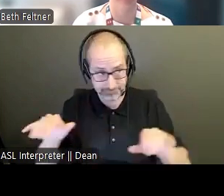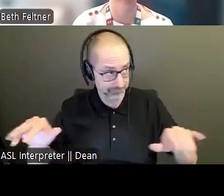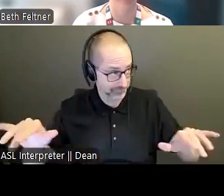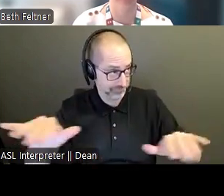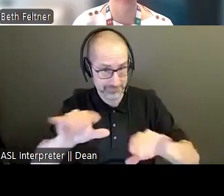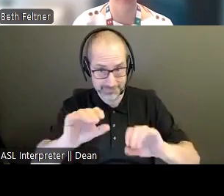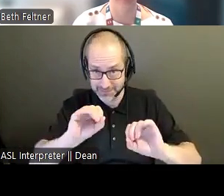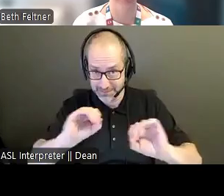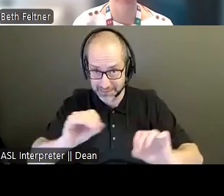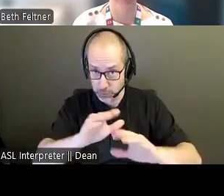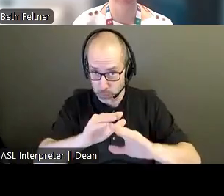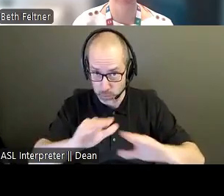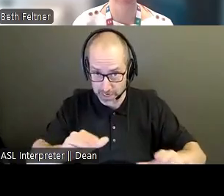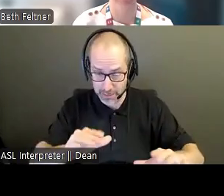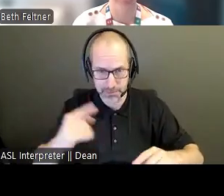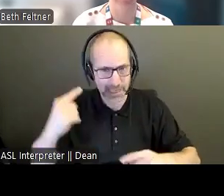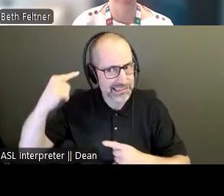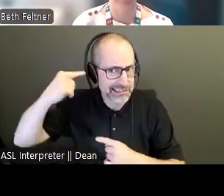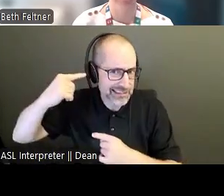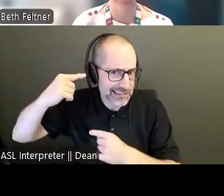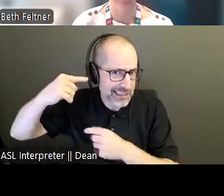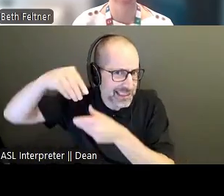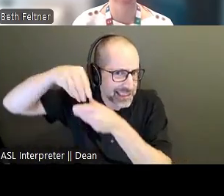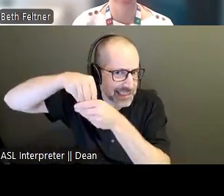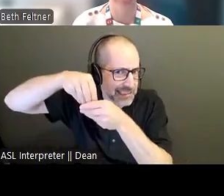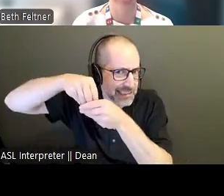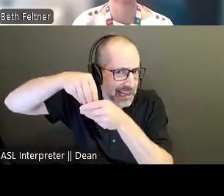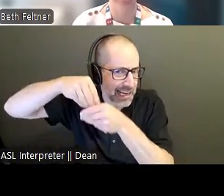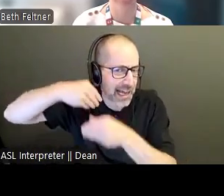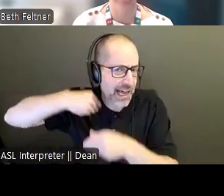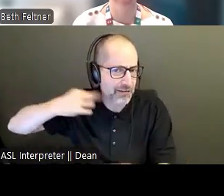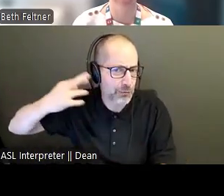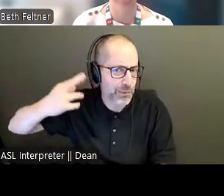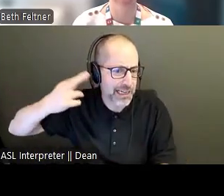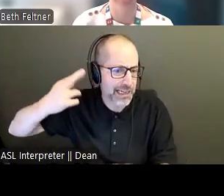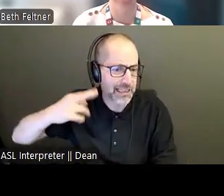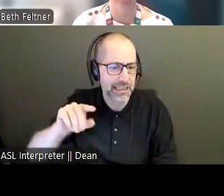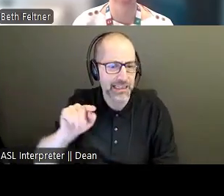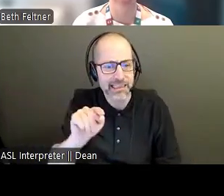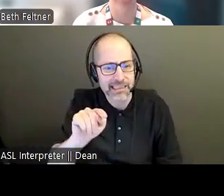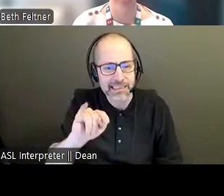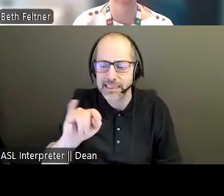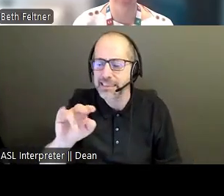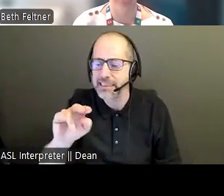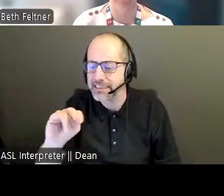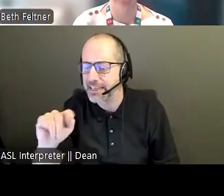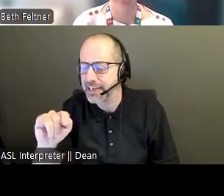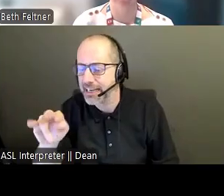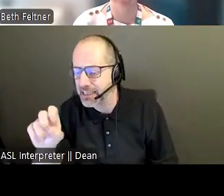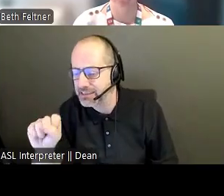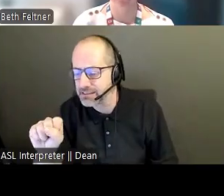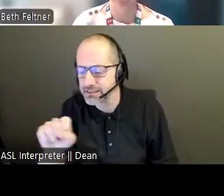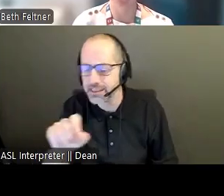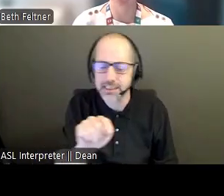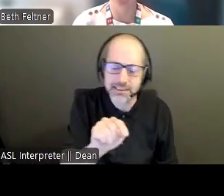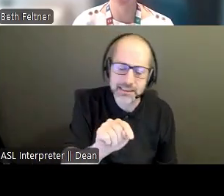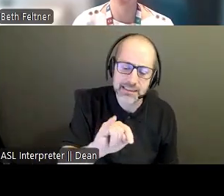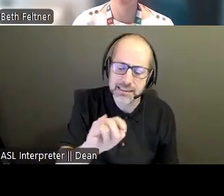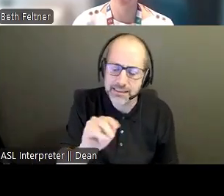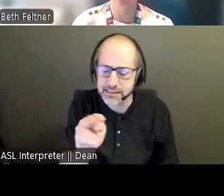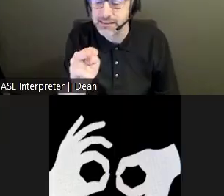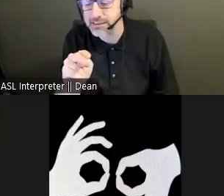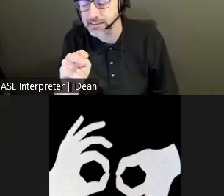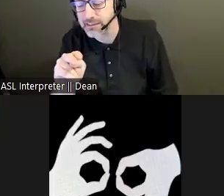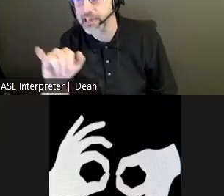of tinnitus. Some people call it tinnitus. Both are correct. I say tinnitus. Um, I'll